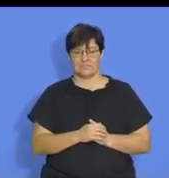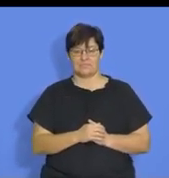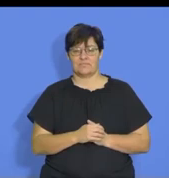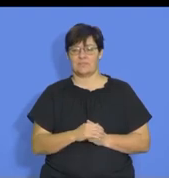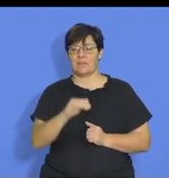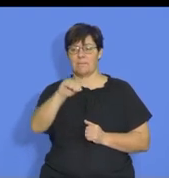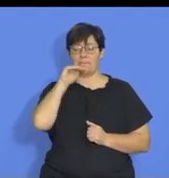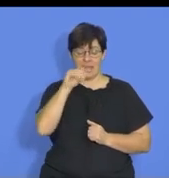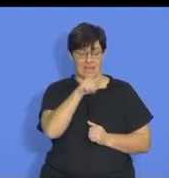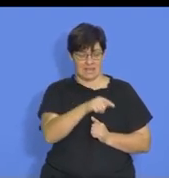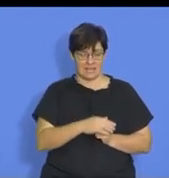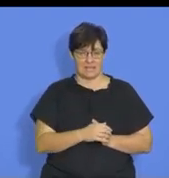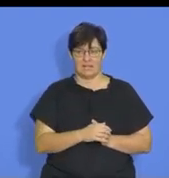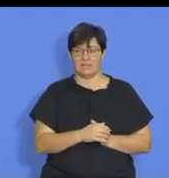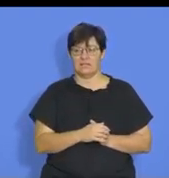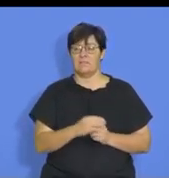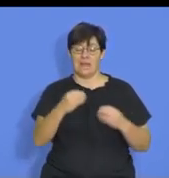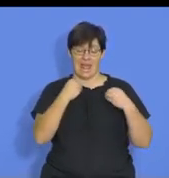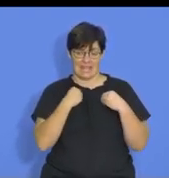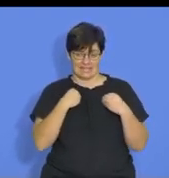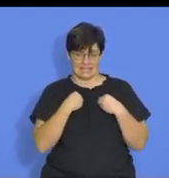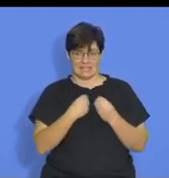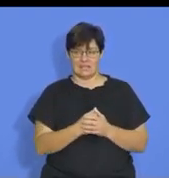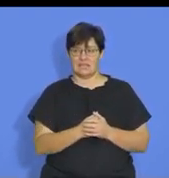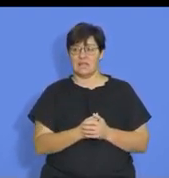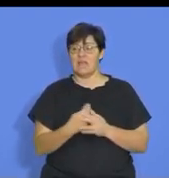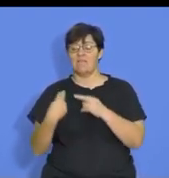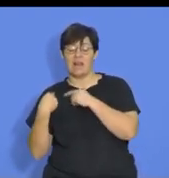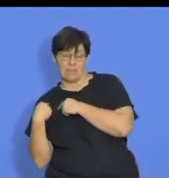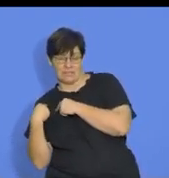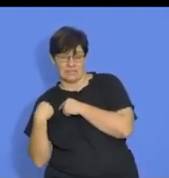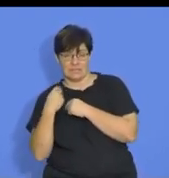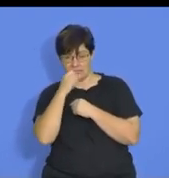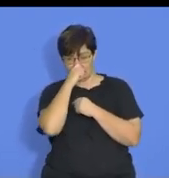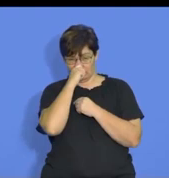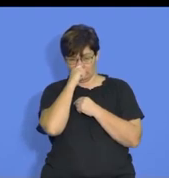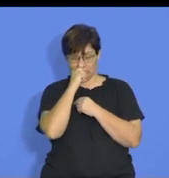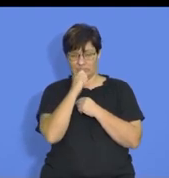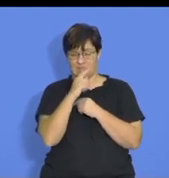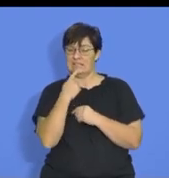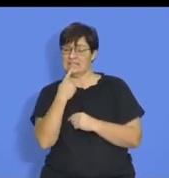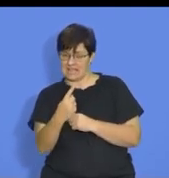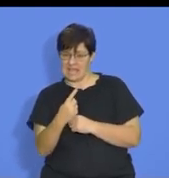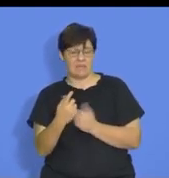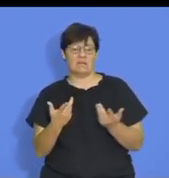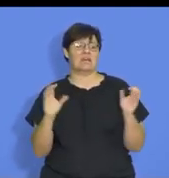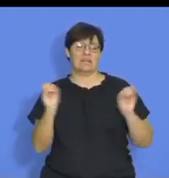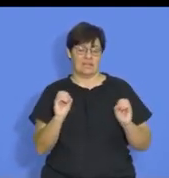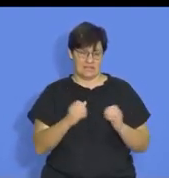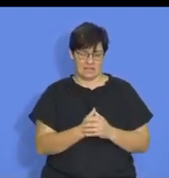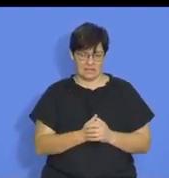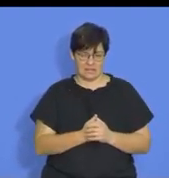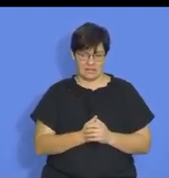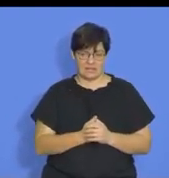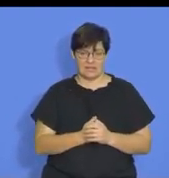start off with bank. We're going to assume bank is an asset, because if it was a liability, obviously they would have mentioned that to us.